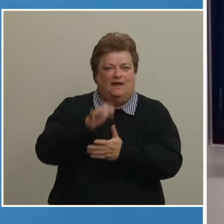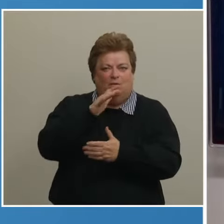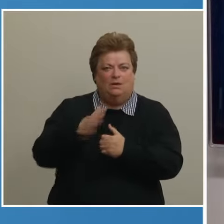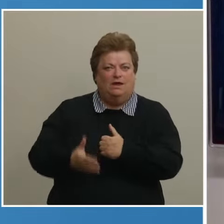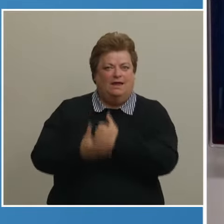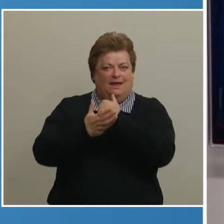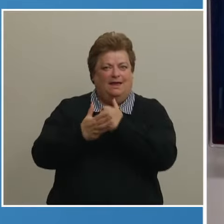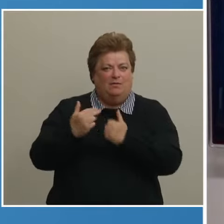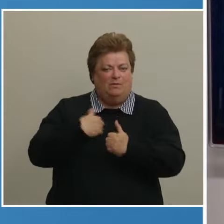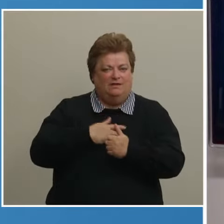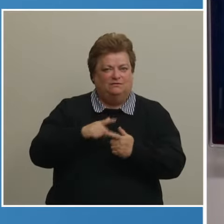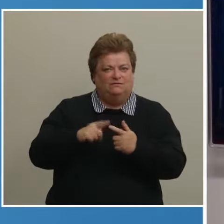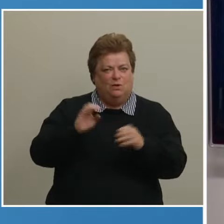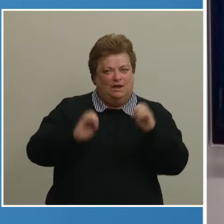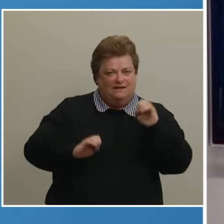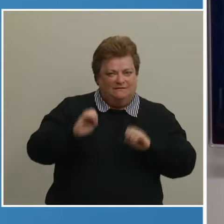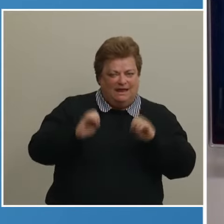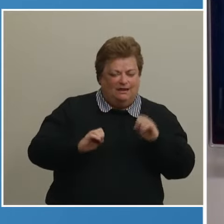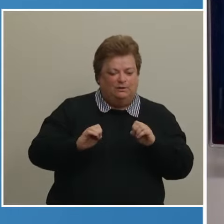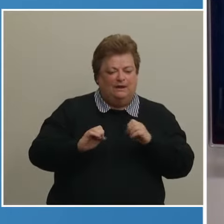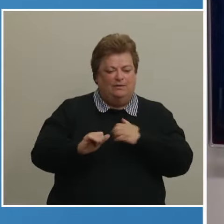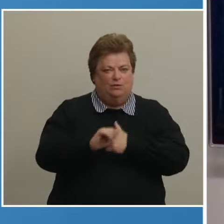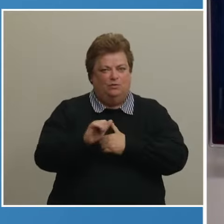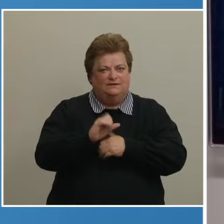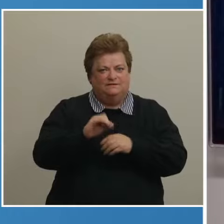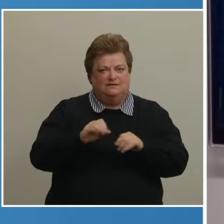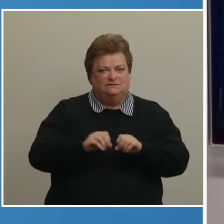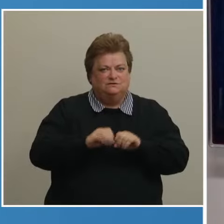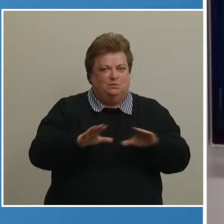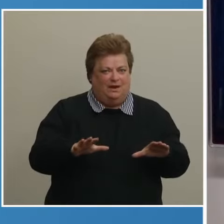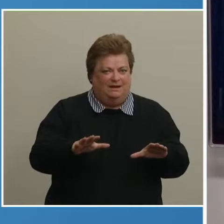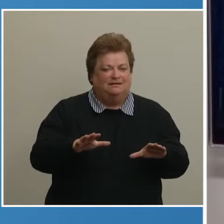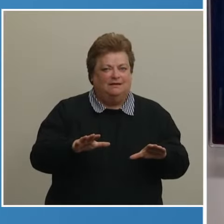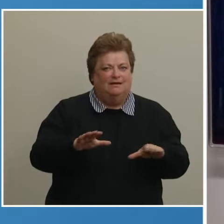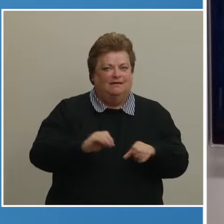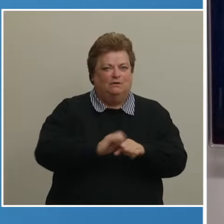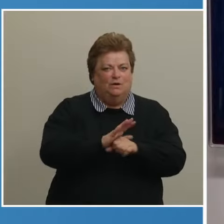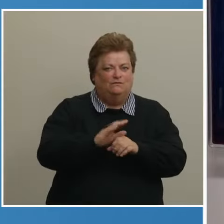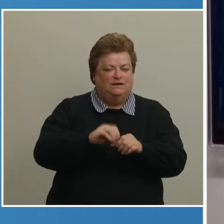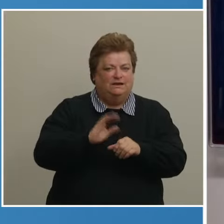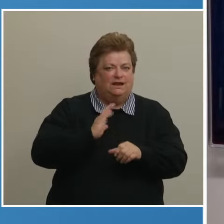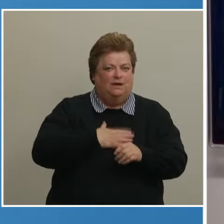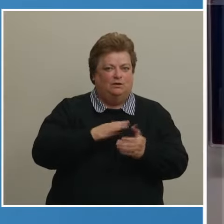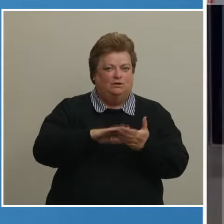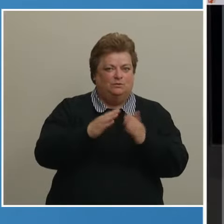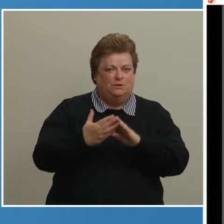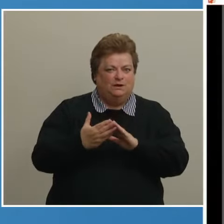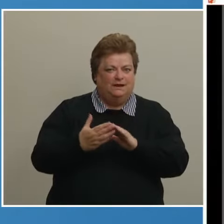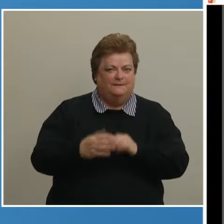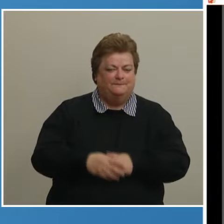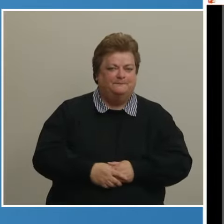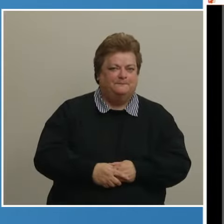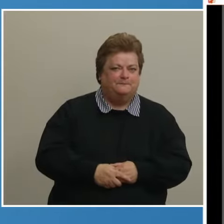evaluating the risk of spread and impact of COVID in the community.